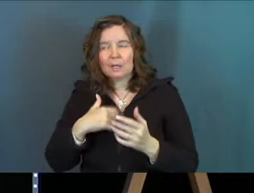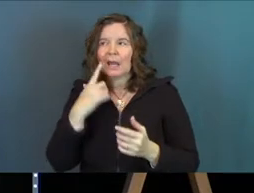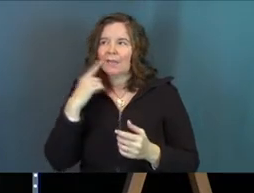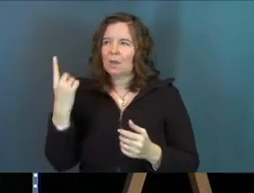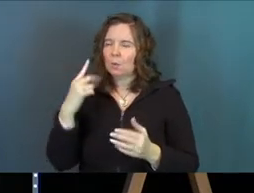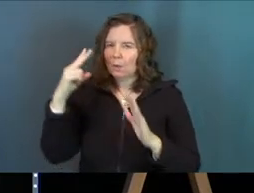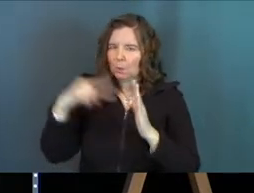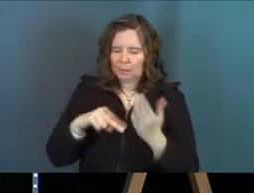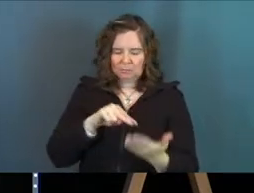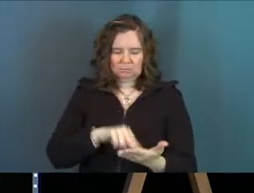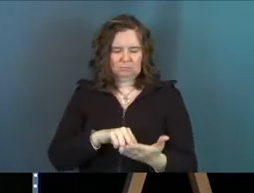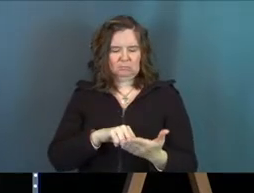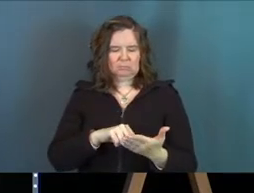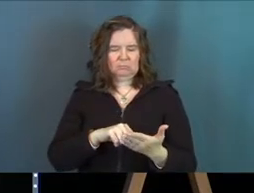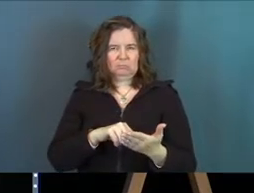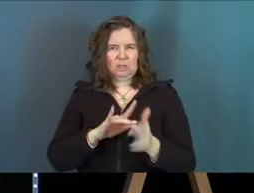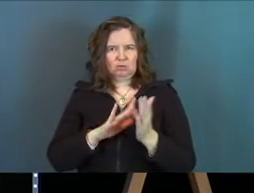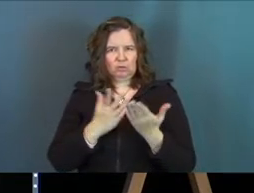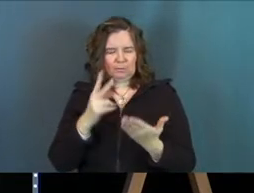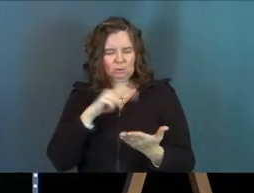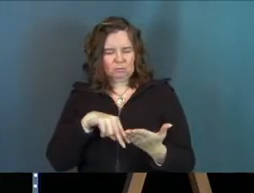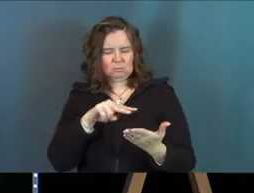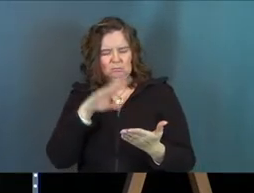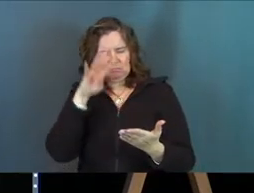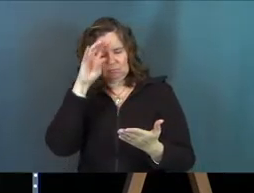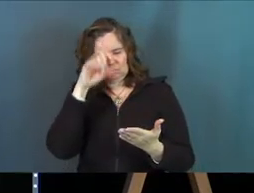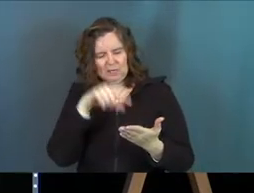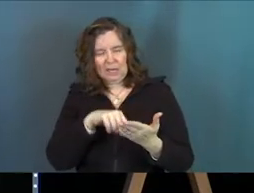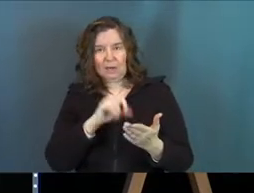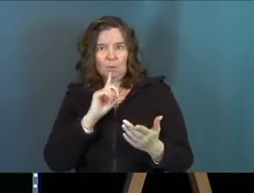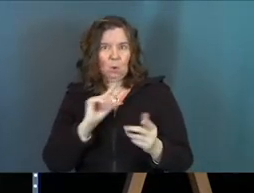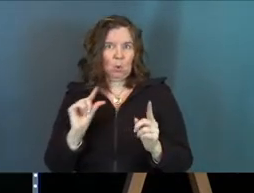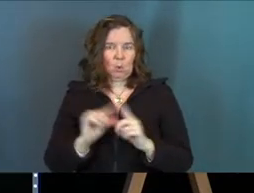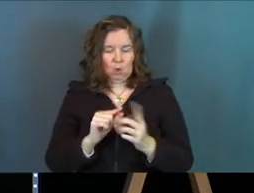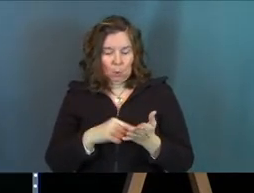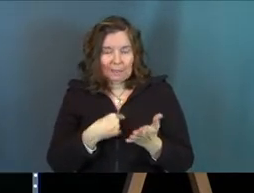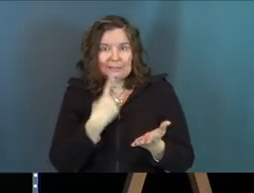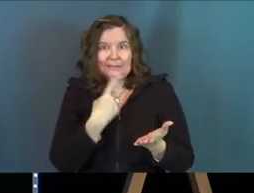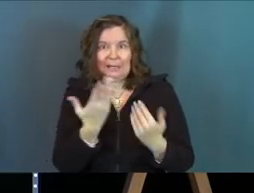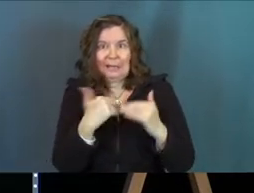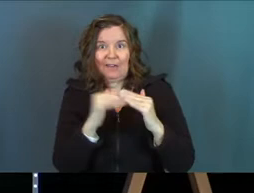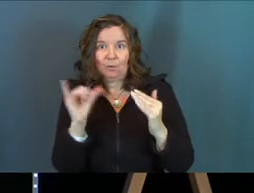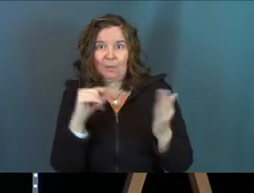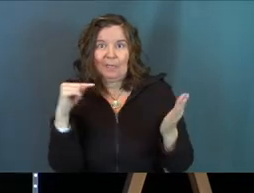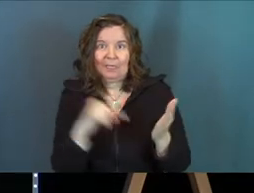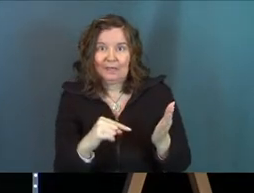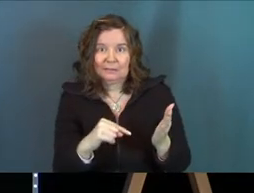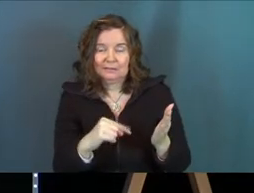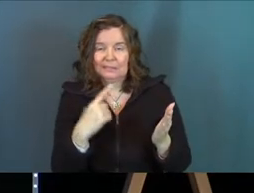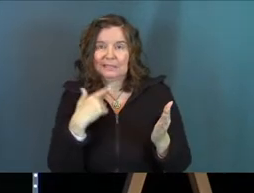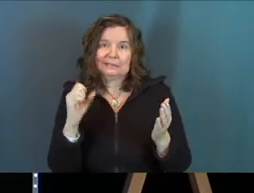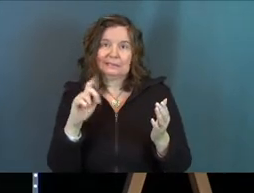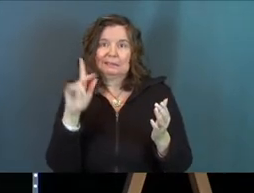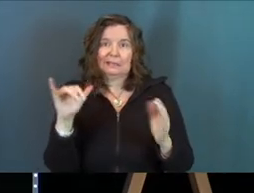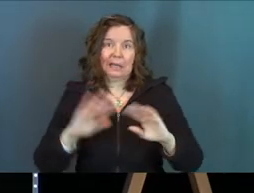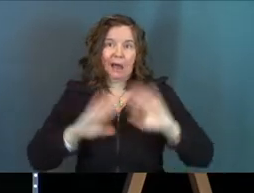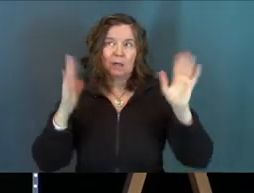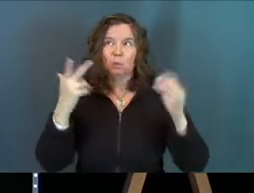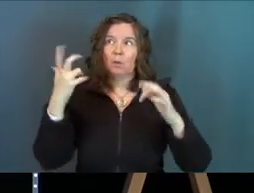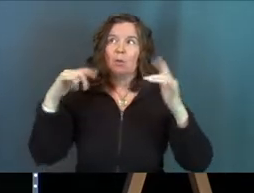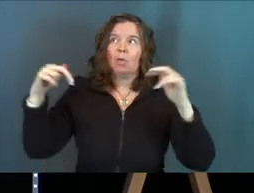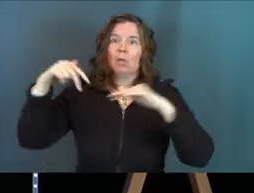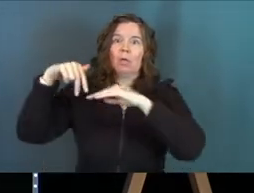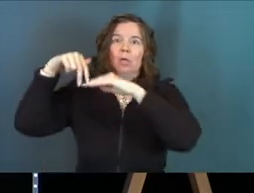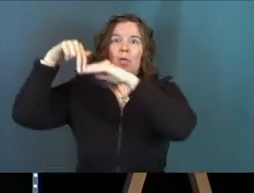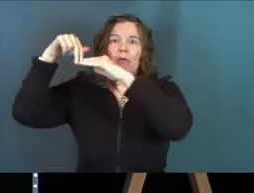we read a translation of scripture and we will take it to its most literal form and go, well, it says that heaven will be this. Heaven is the sky. So we'll be in the sky